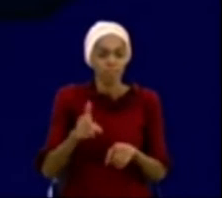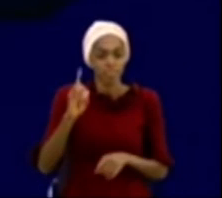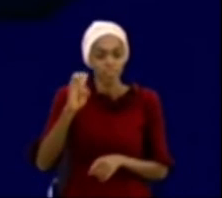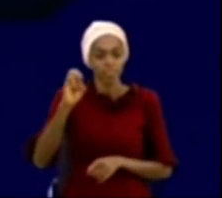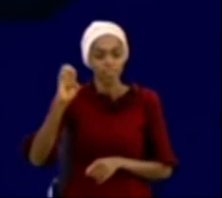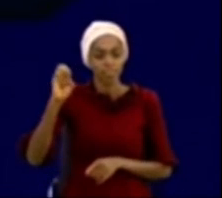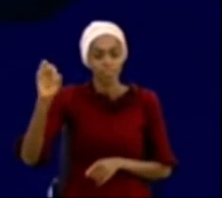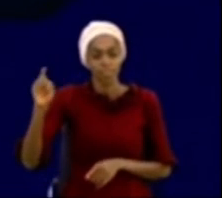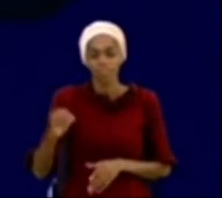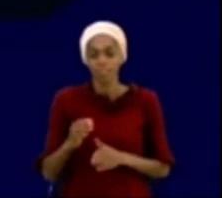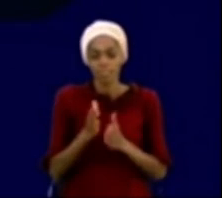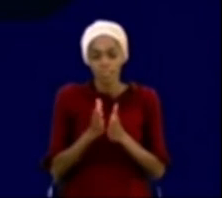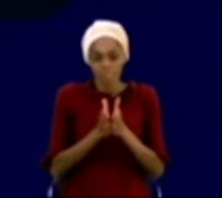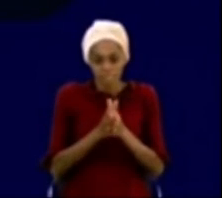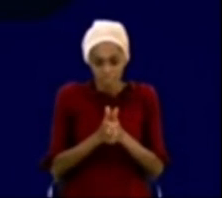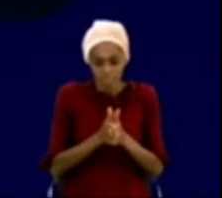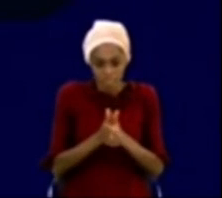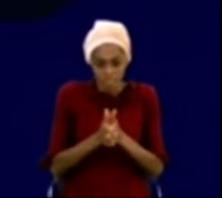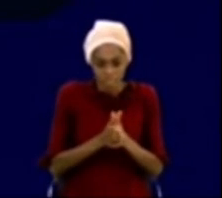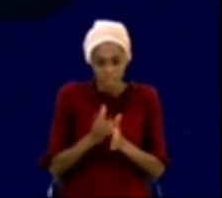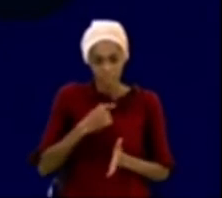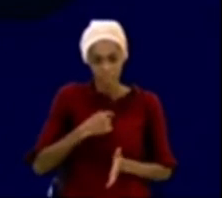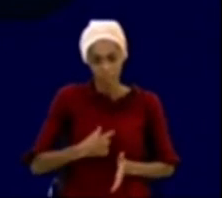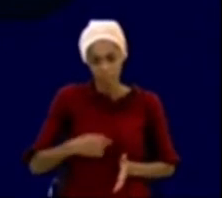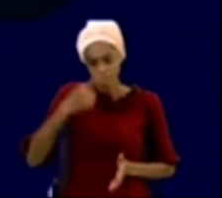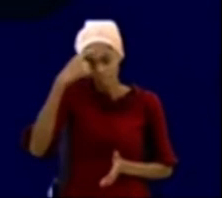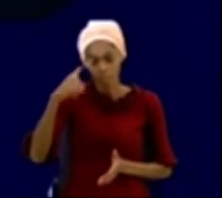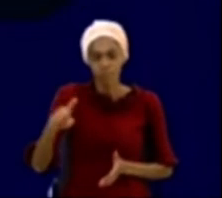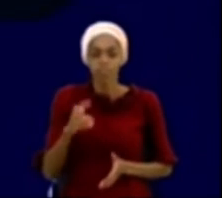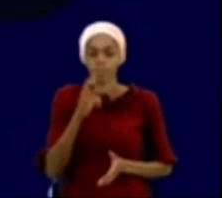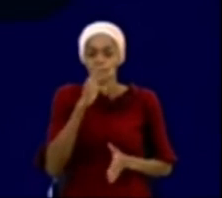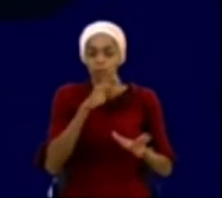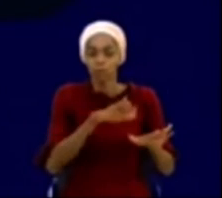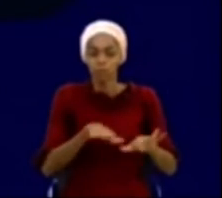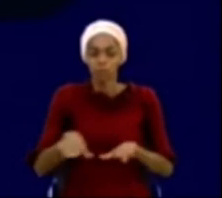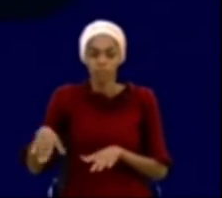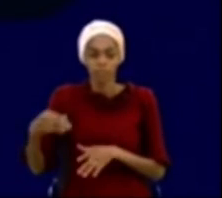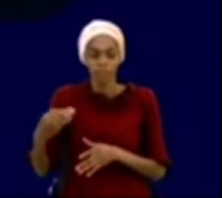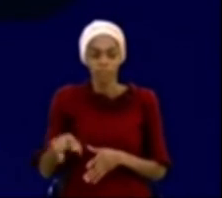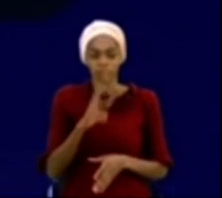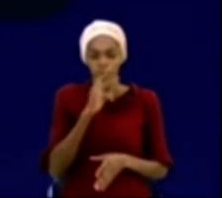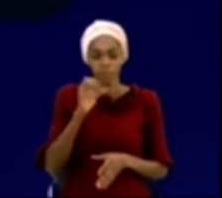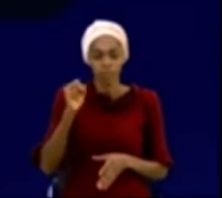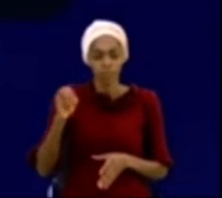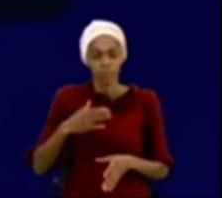so my heart and soul thirsts for you, God.